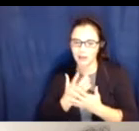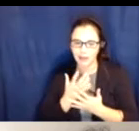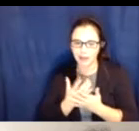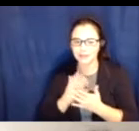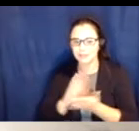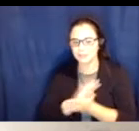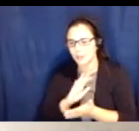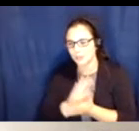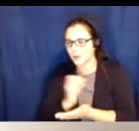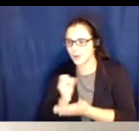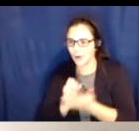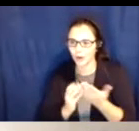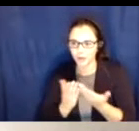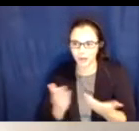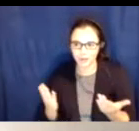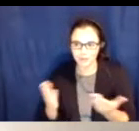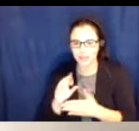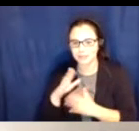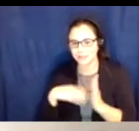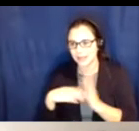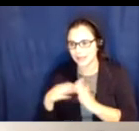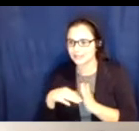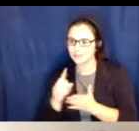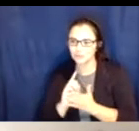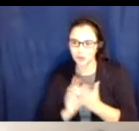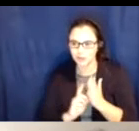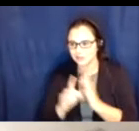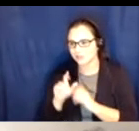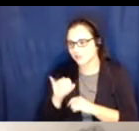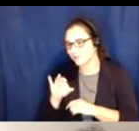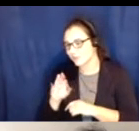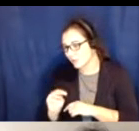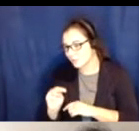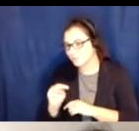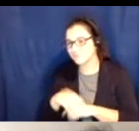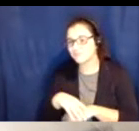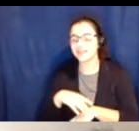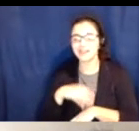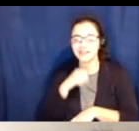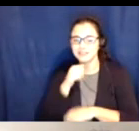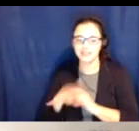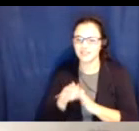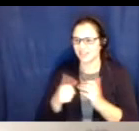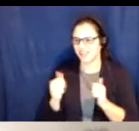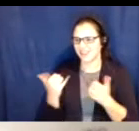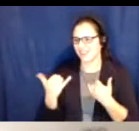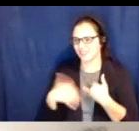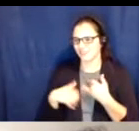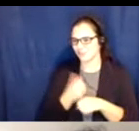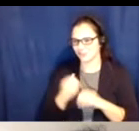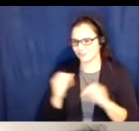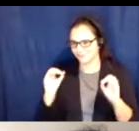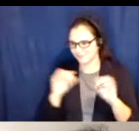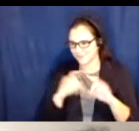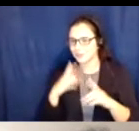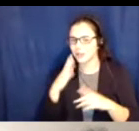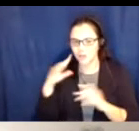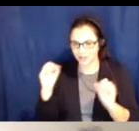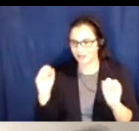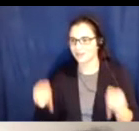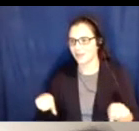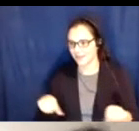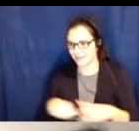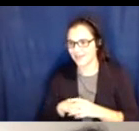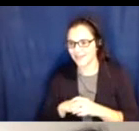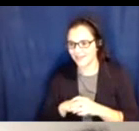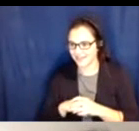art objects, paintings, drawings, film, animation. We didn't find any this year, but please know that you can do that. Mm. Ron